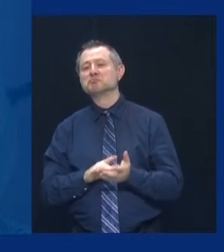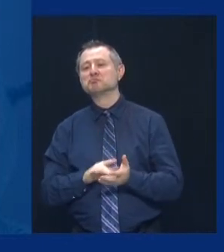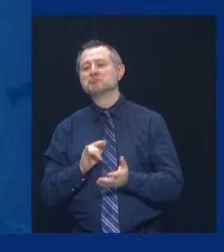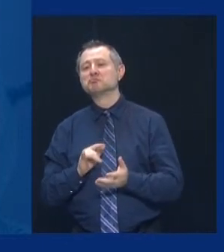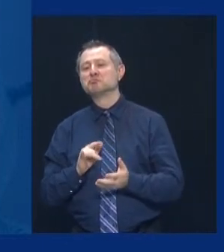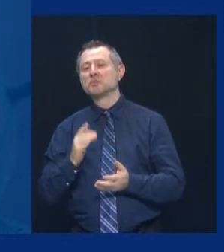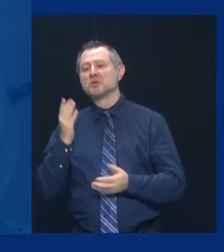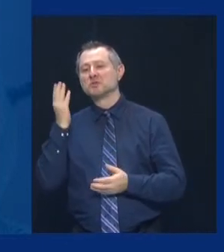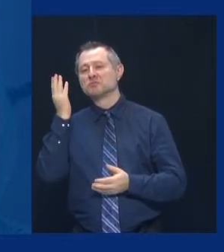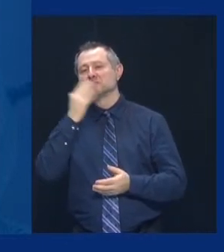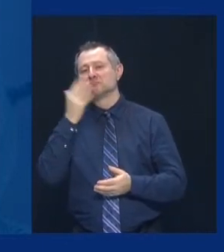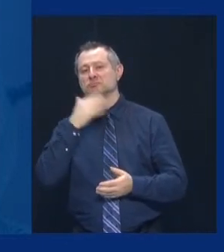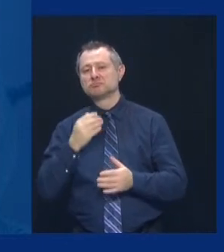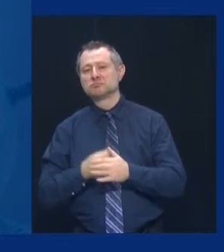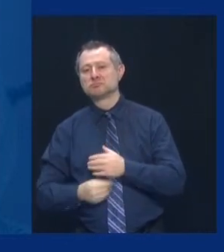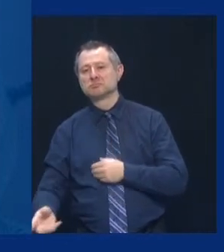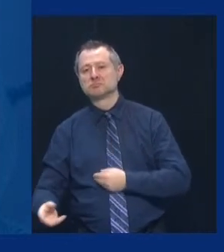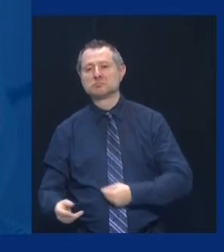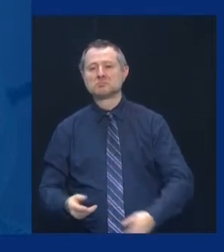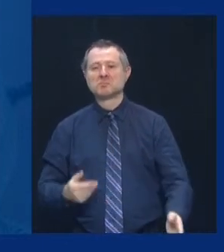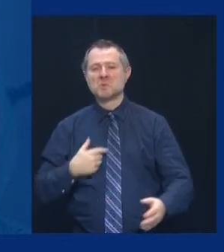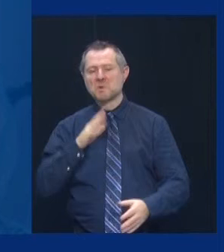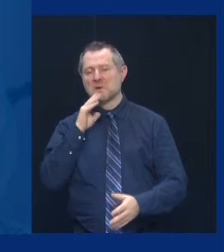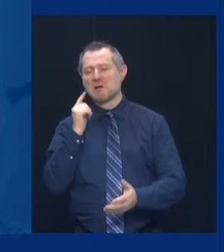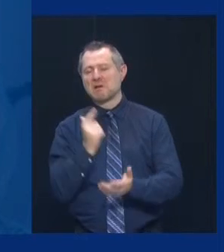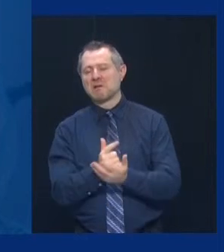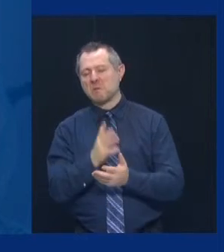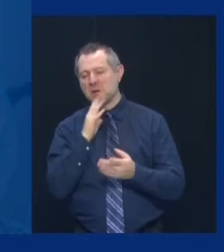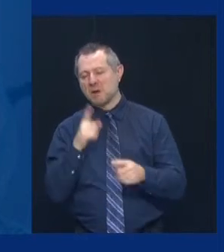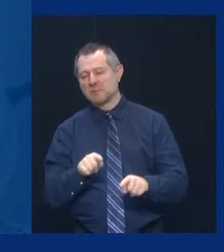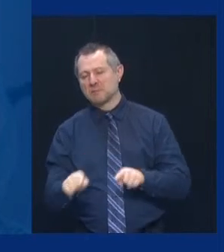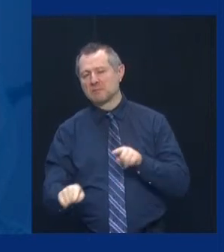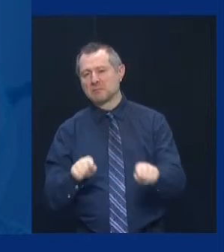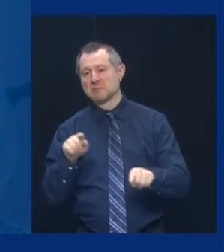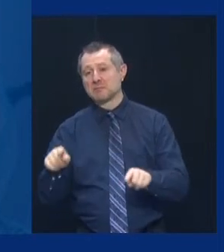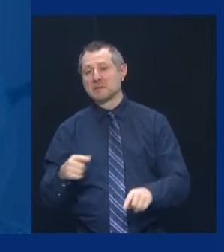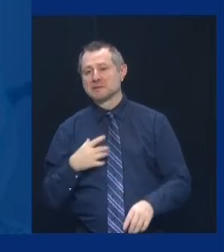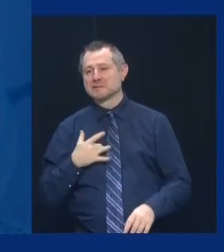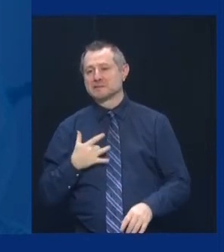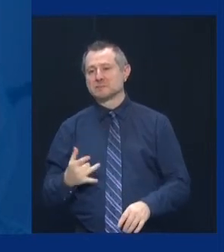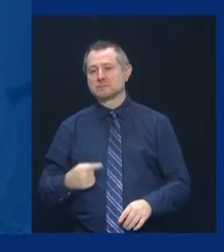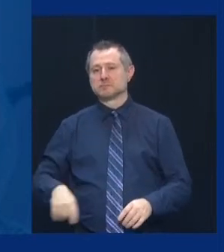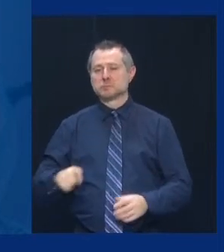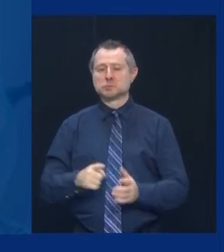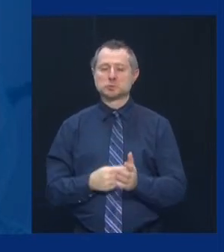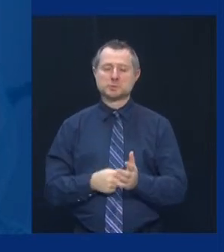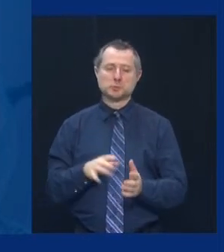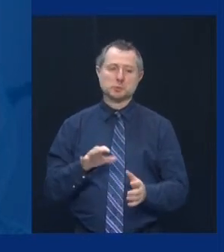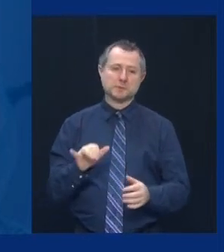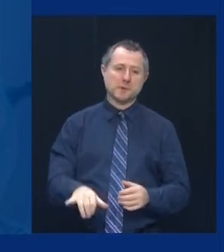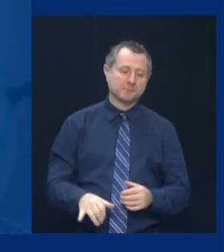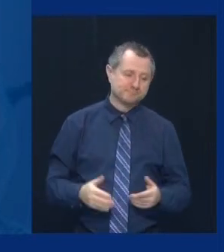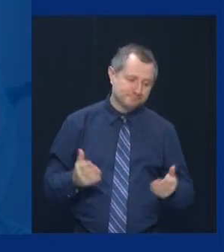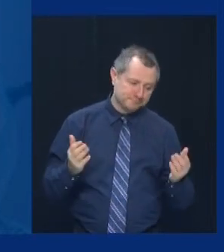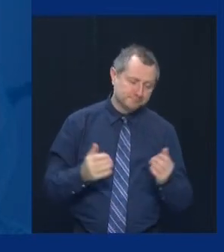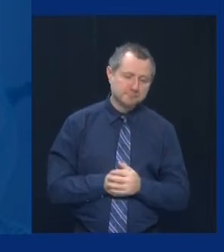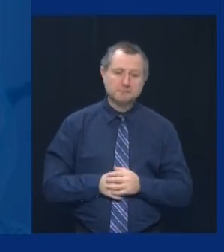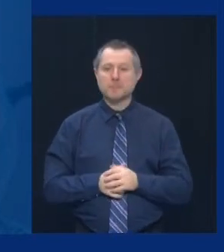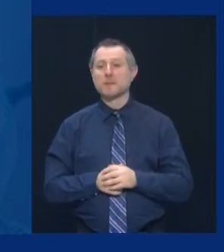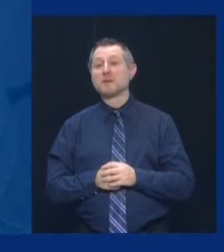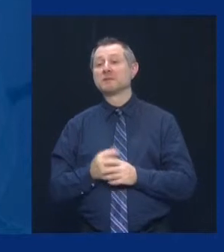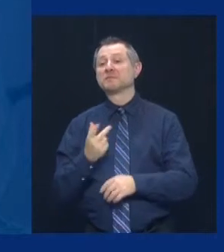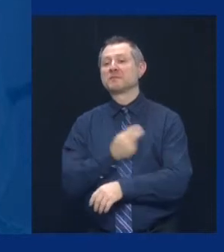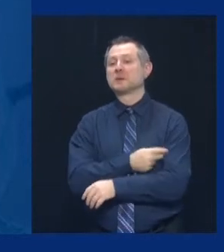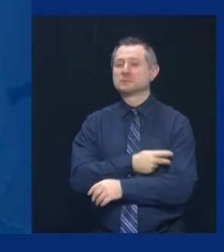It's almost an inevitable function of human nature and of the marketplace. Vaccines